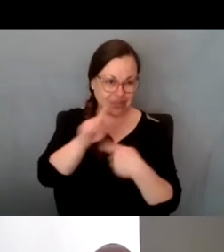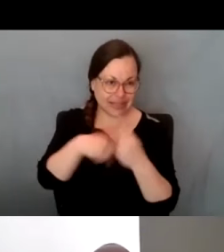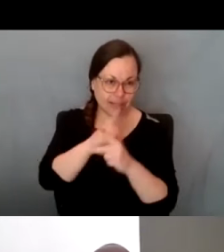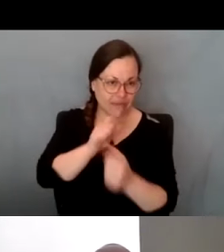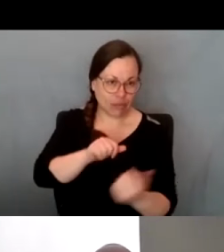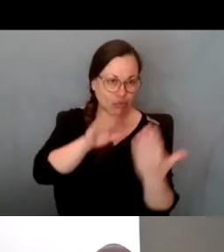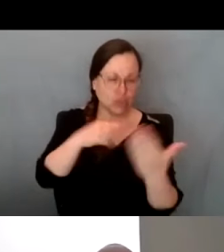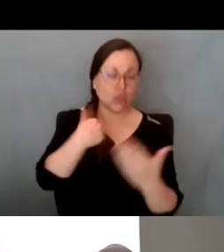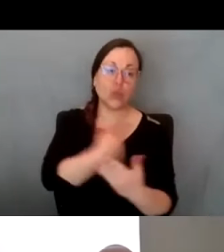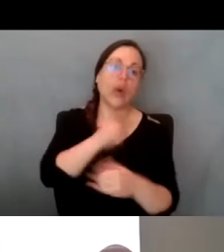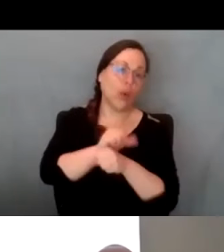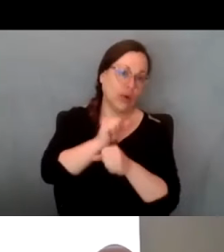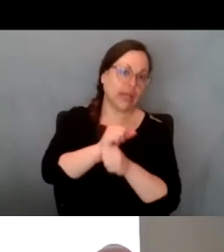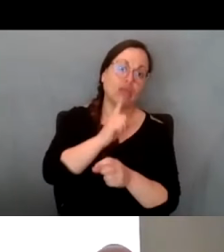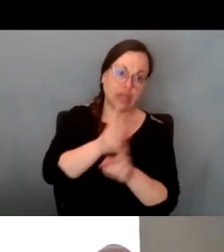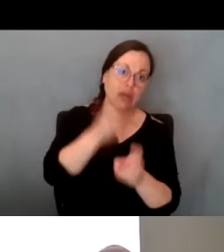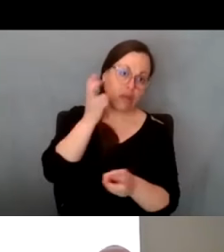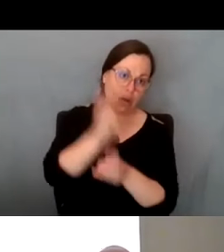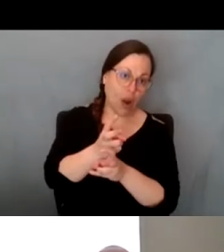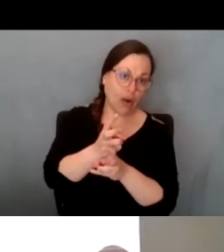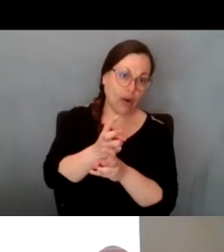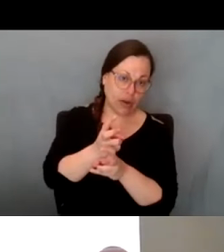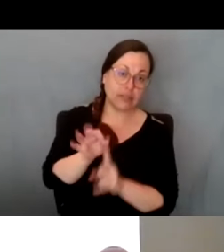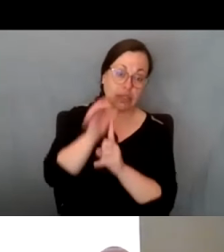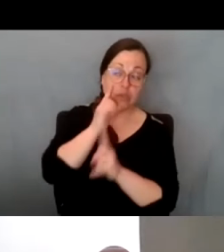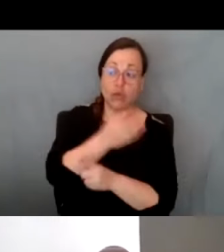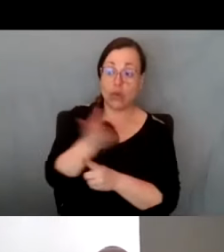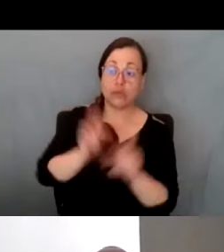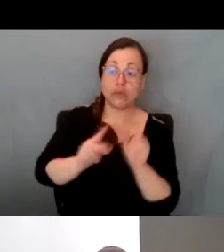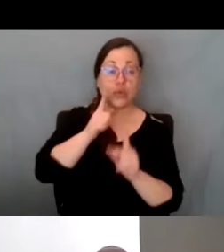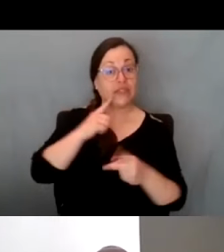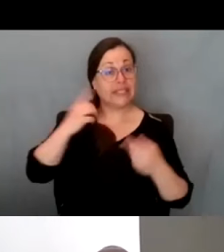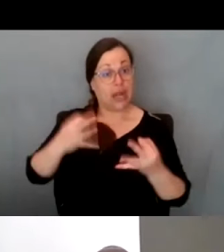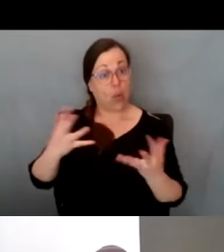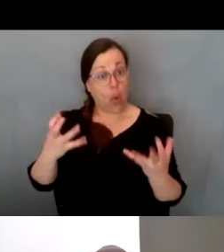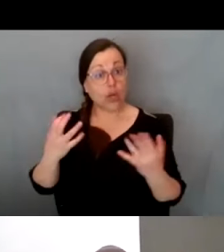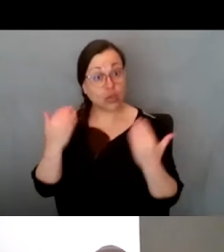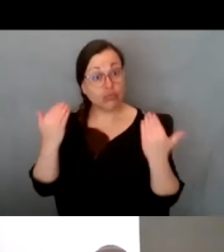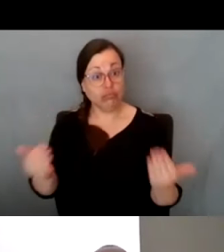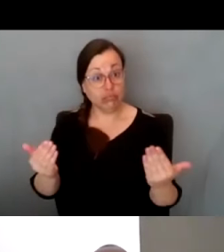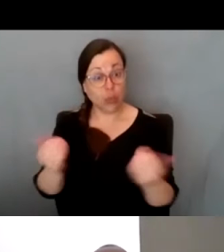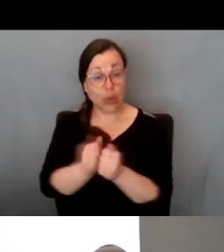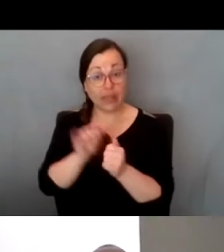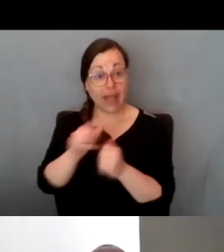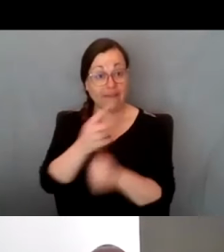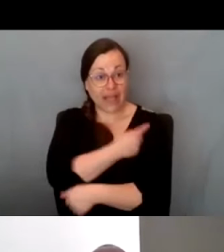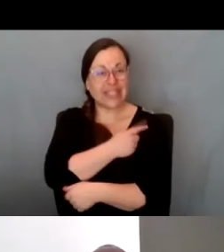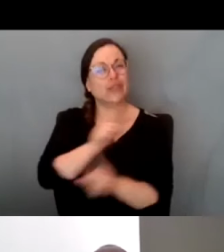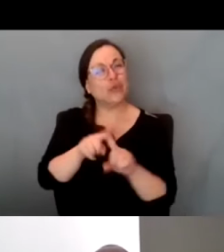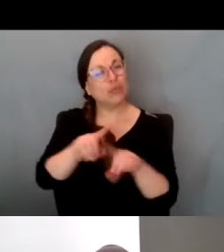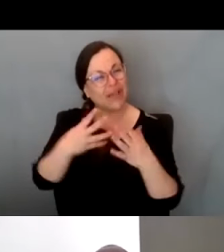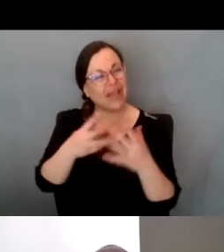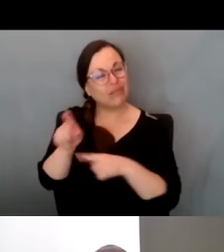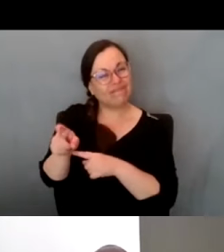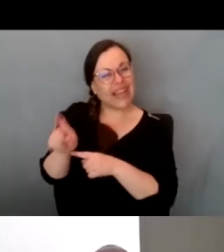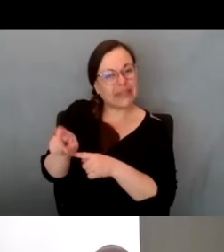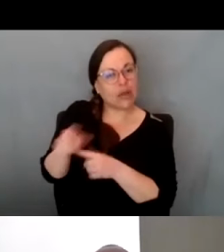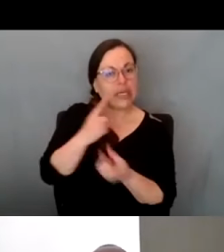hard, even for those who have chosen to introduce these vaccines, to provide the necessary support to make sure